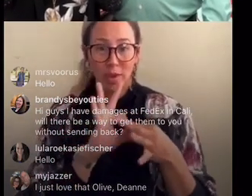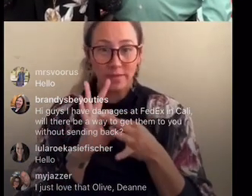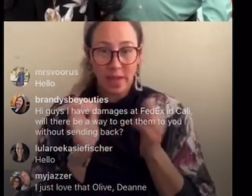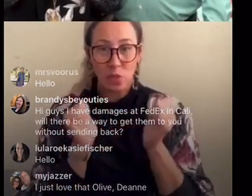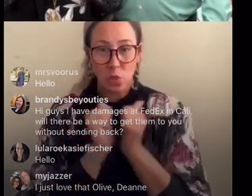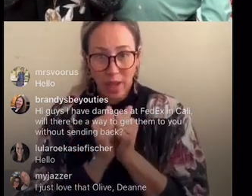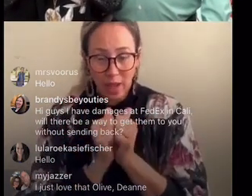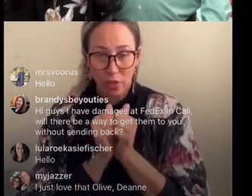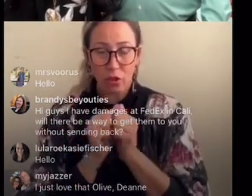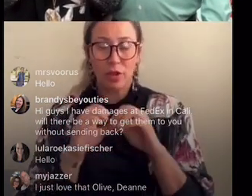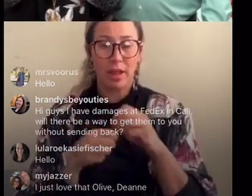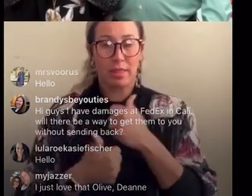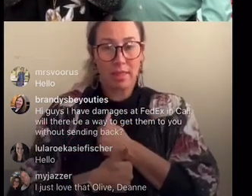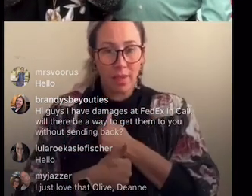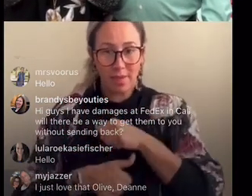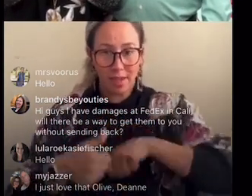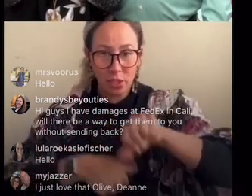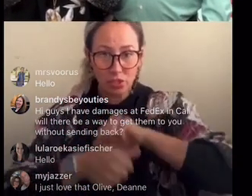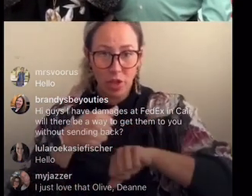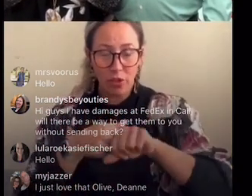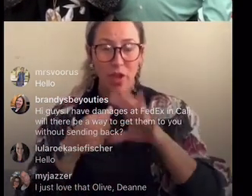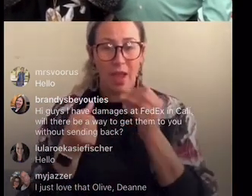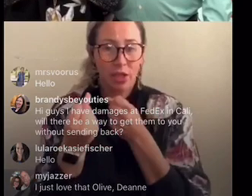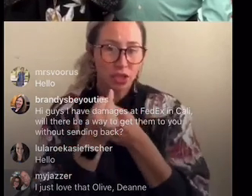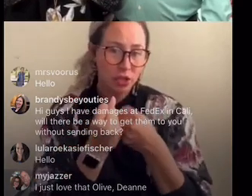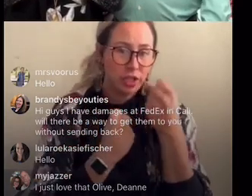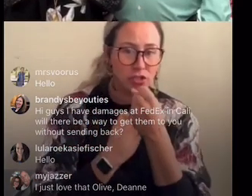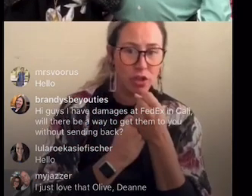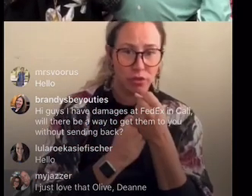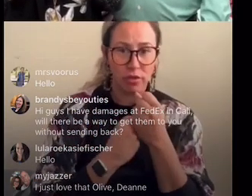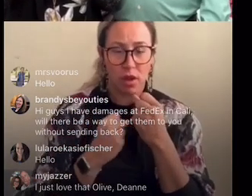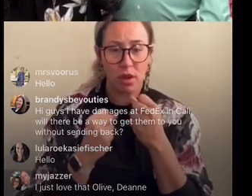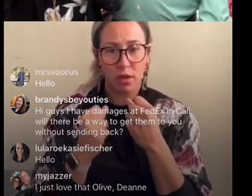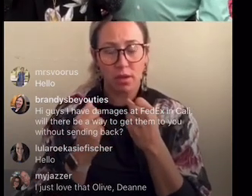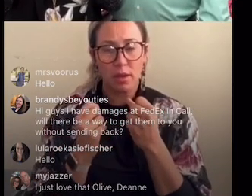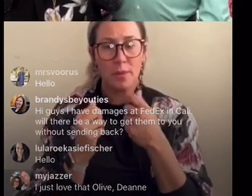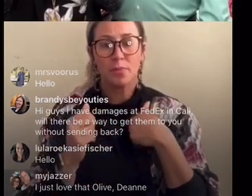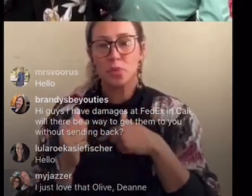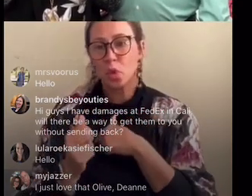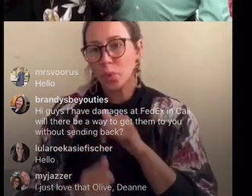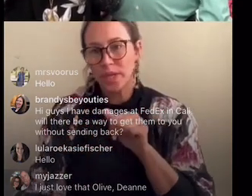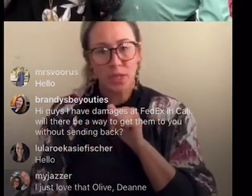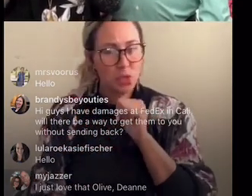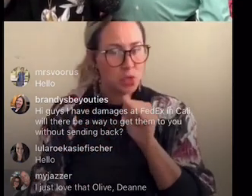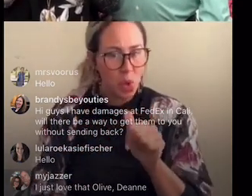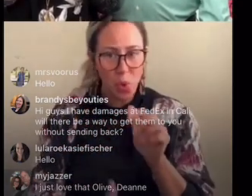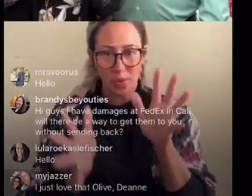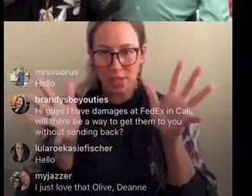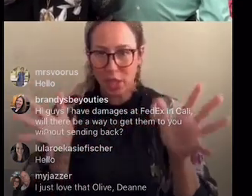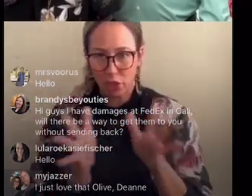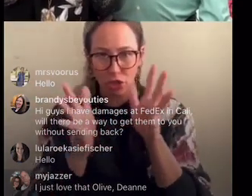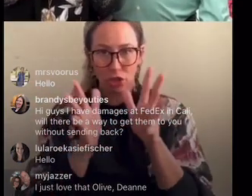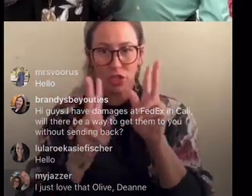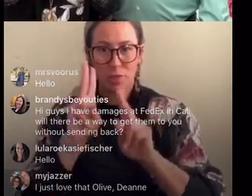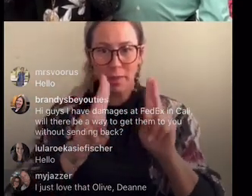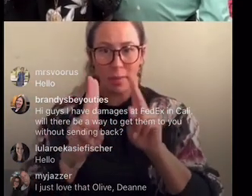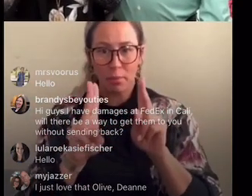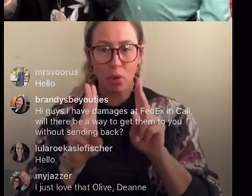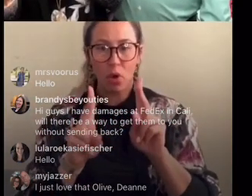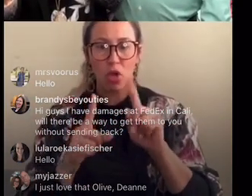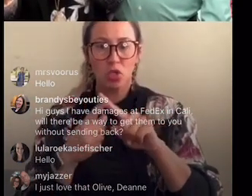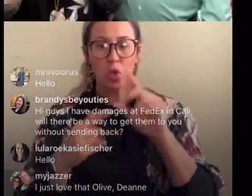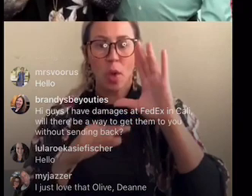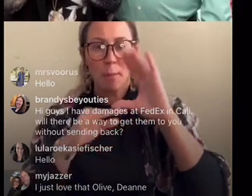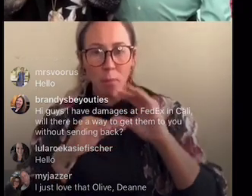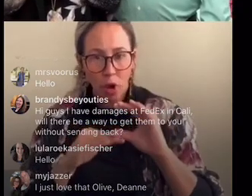in loving one another and cheering each other on. We don't encourage people to mark things down. We